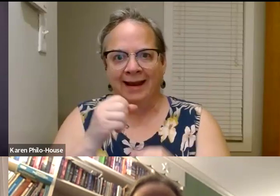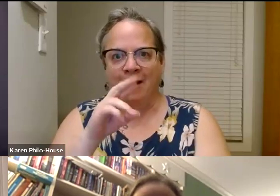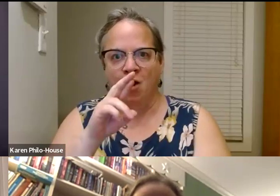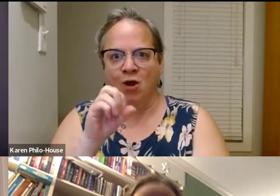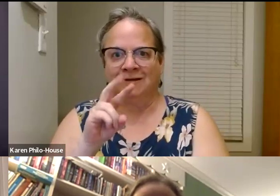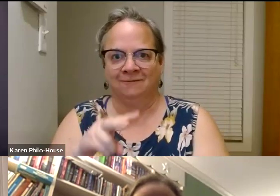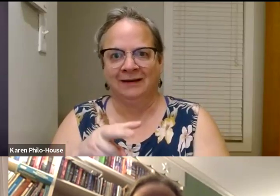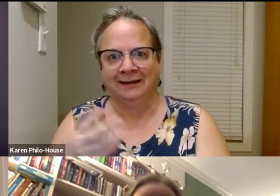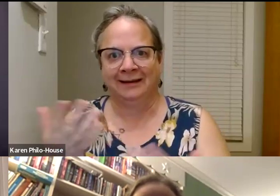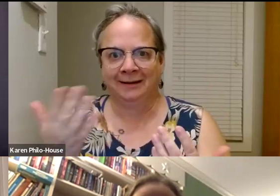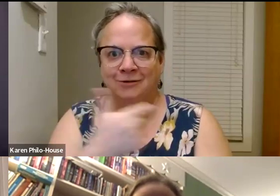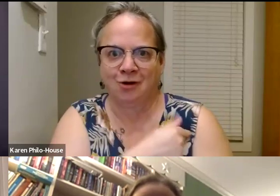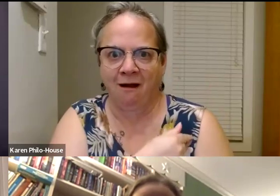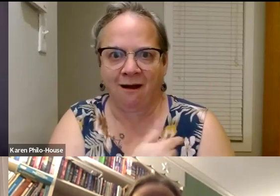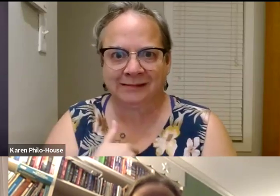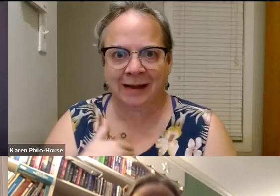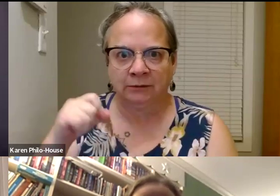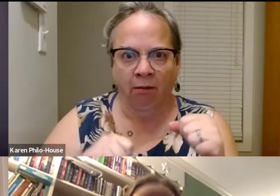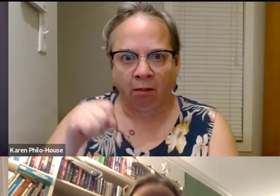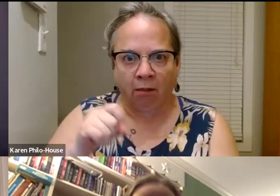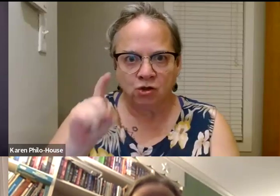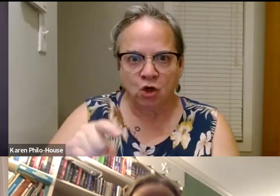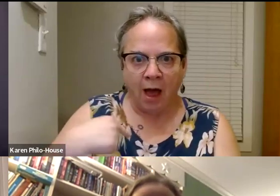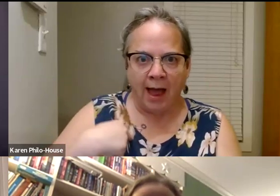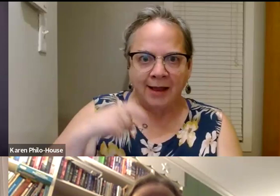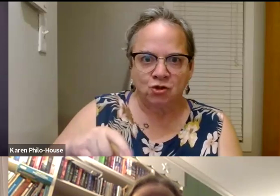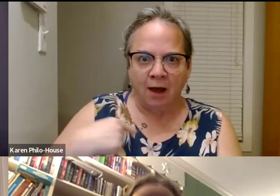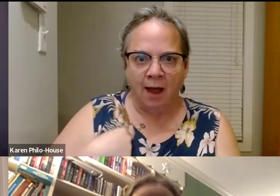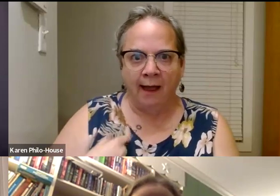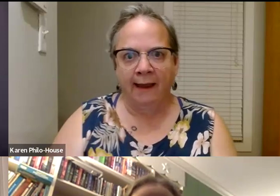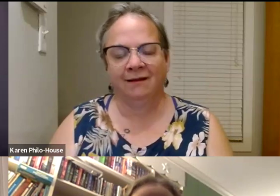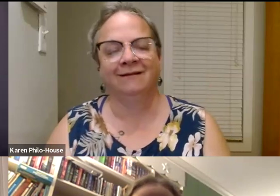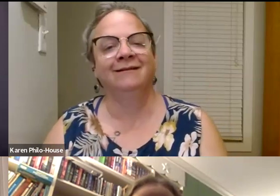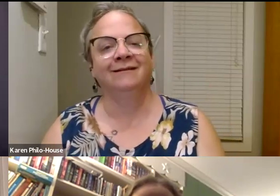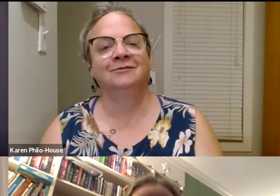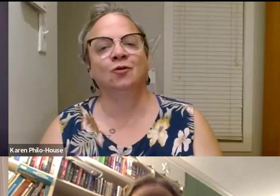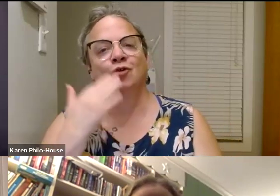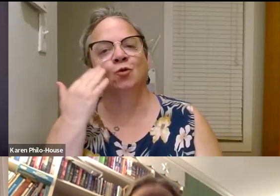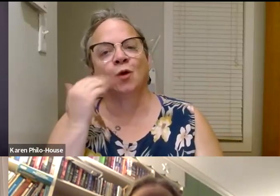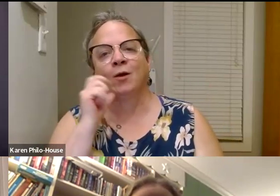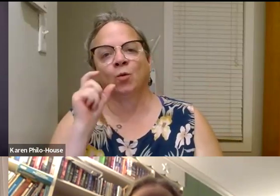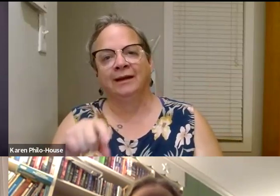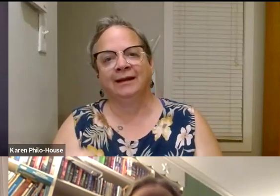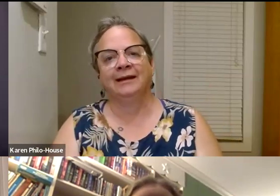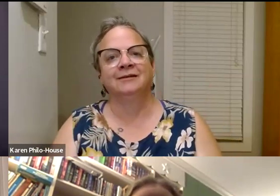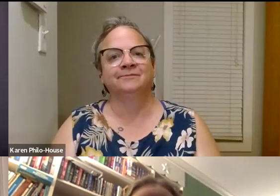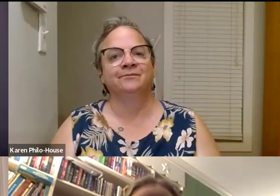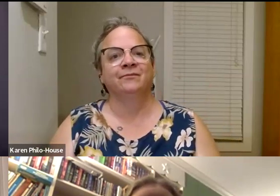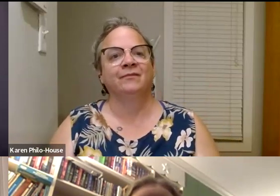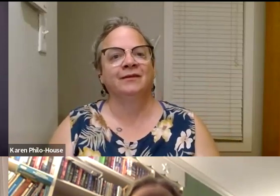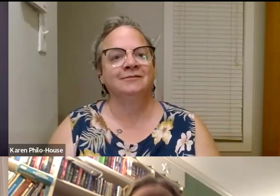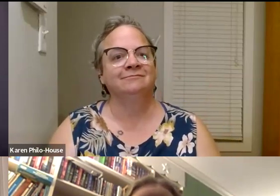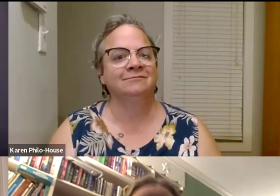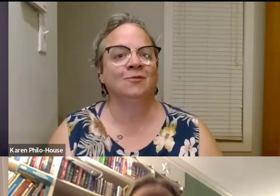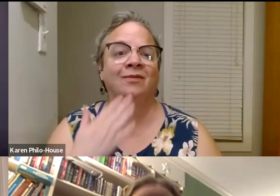know. So now I don't have to worry about getting the RSV shot, because I was kind of on the fence about should I or shouldn't I? So it's